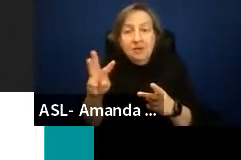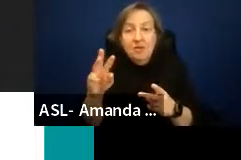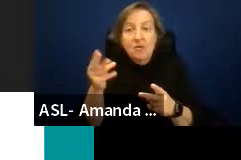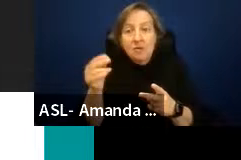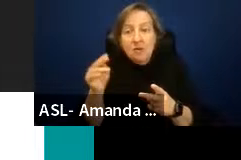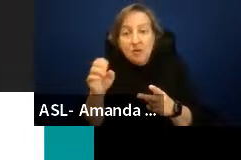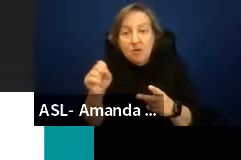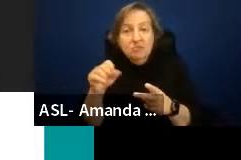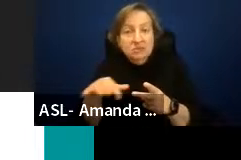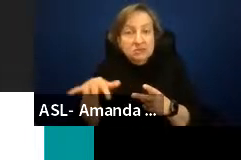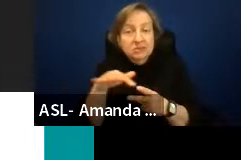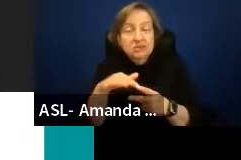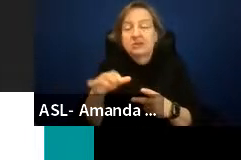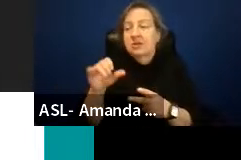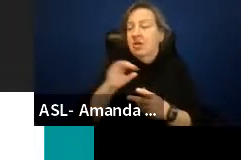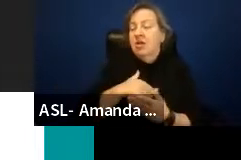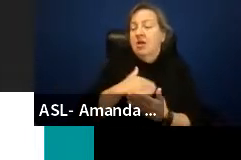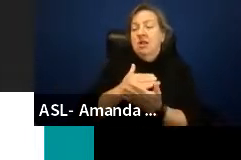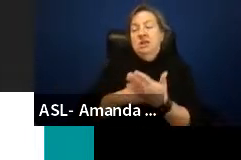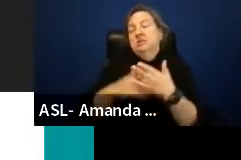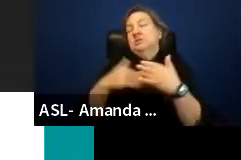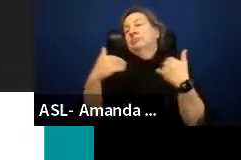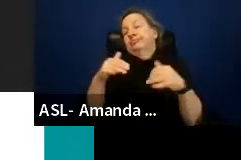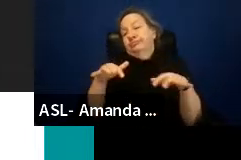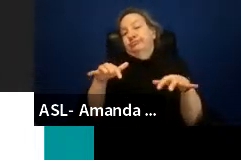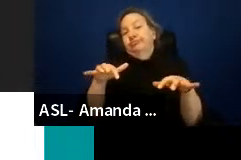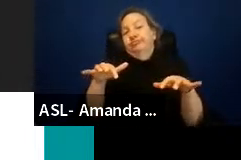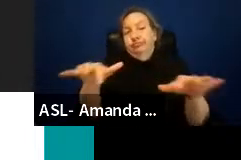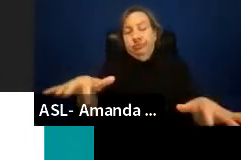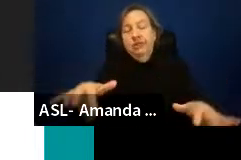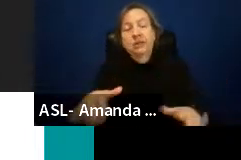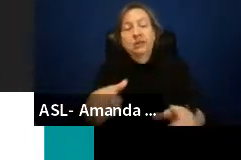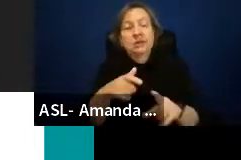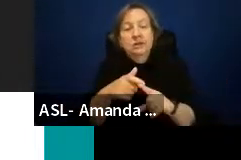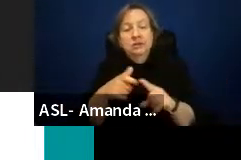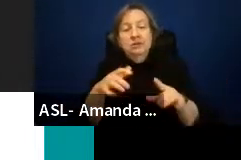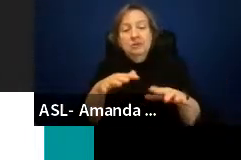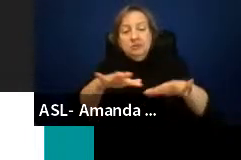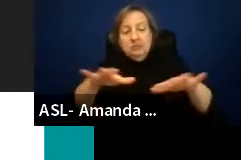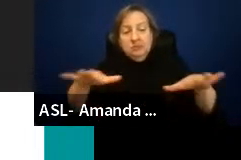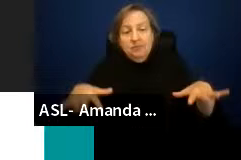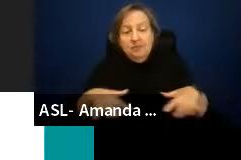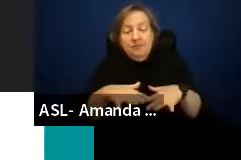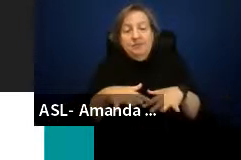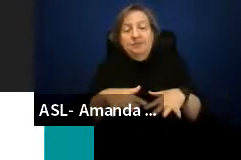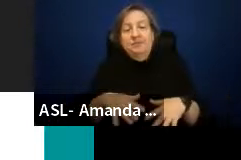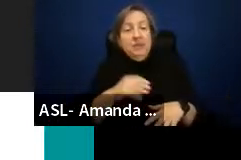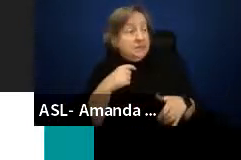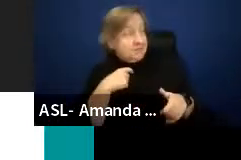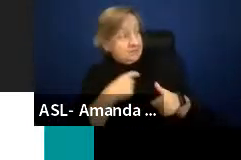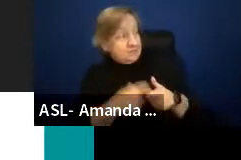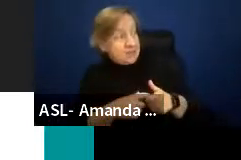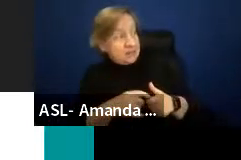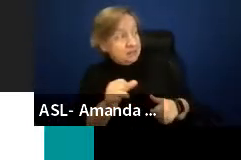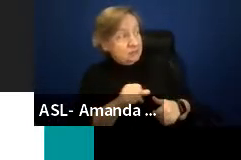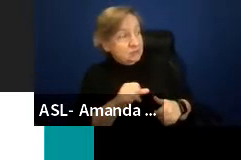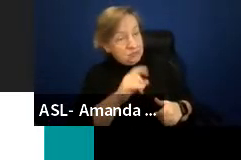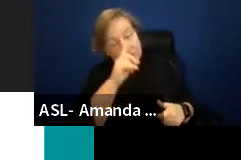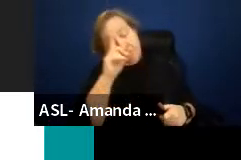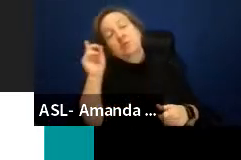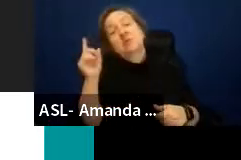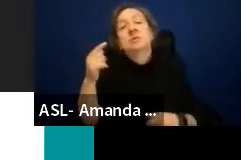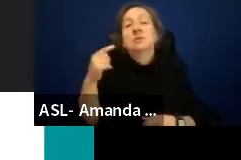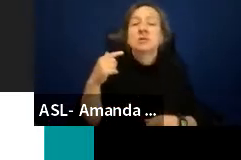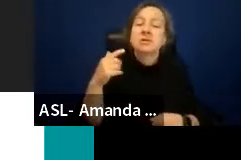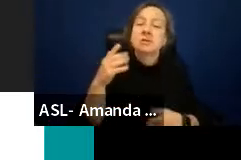as well? Our list is extensive Okay. for our mailers, Okay, so. yes. And in Spanish. Yeah, actually,